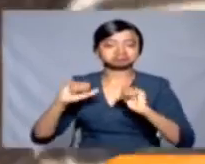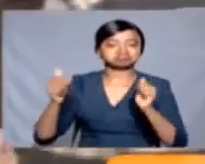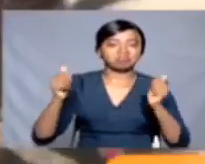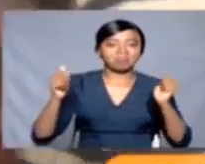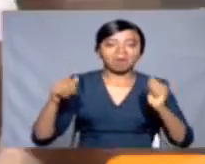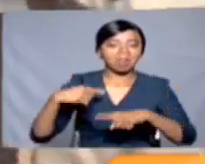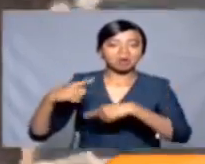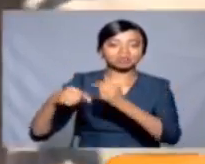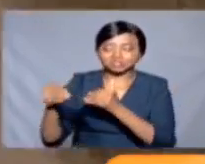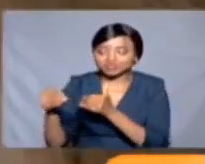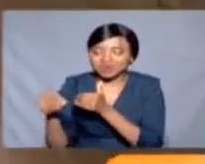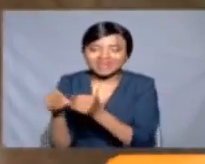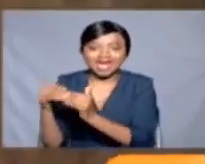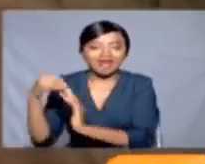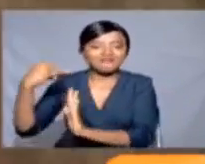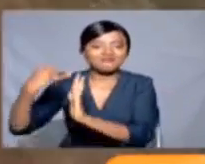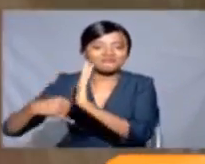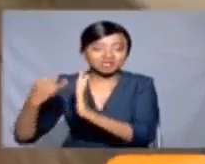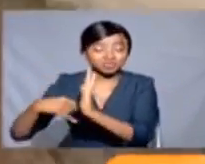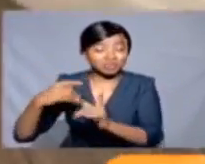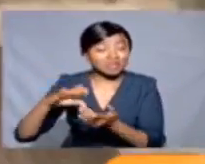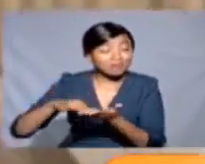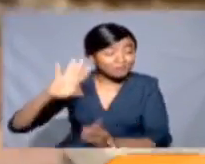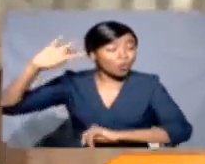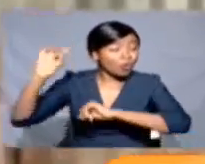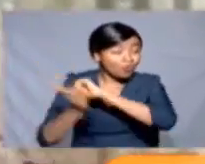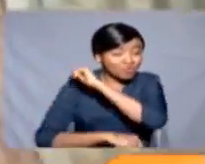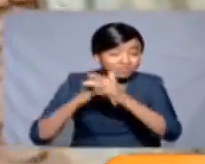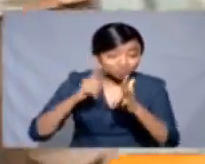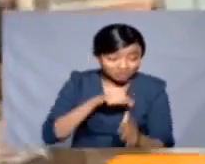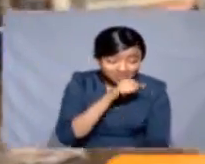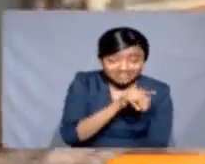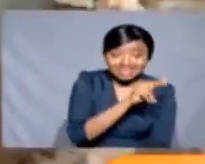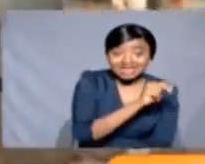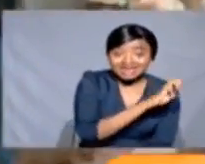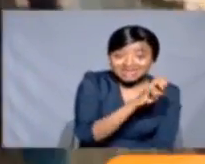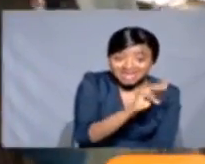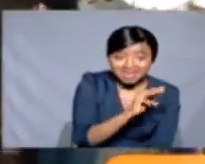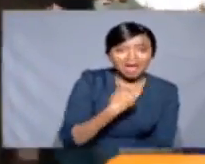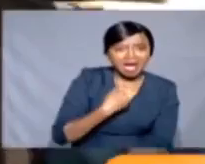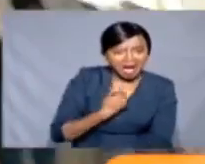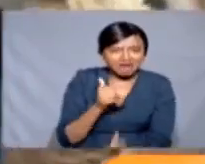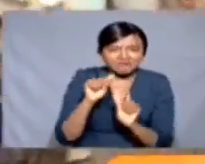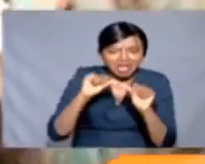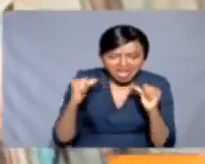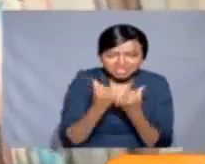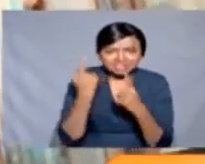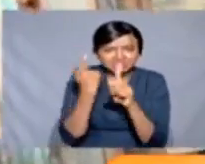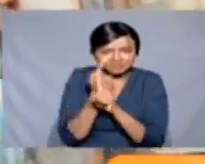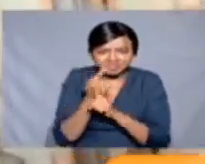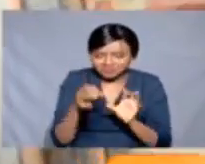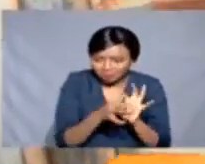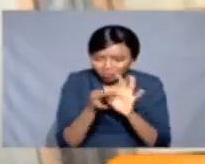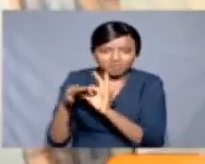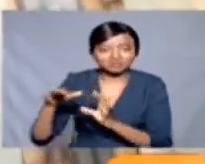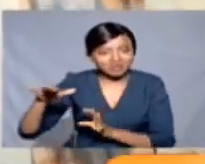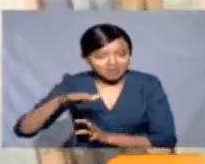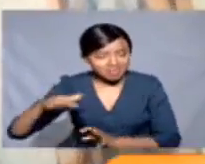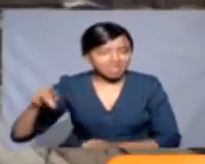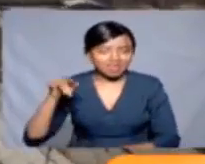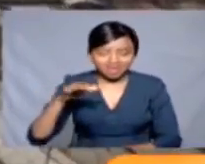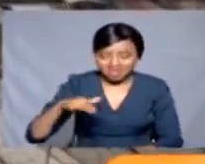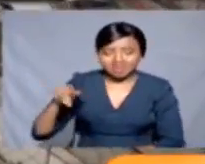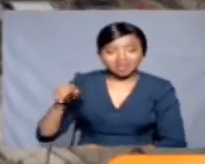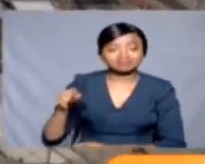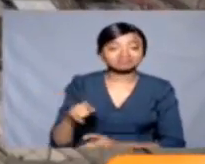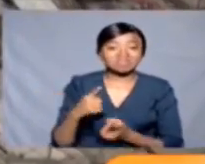closer to the factories. Worst of it is that NEMA has enforcement agencies attached in these informal settlements,